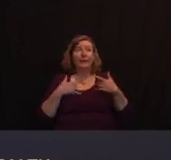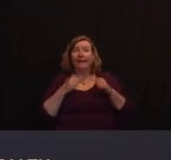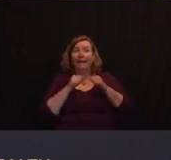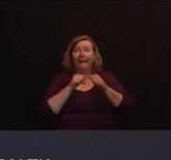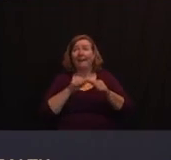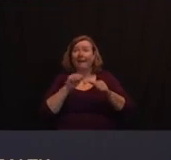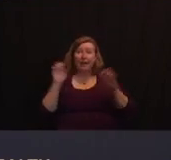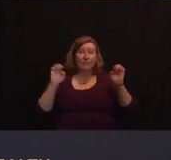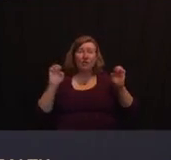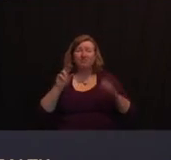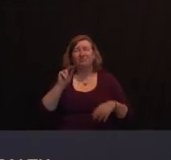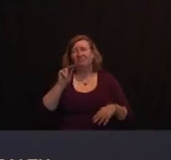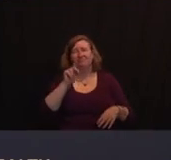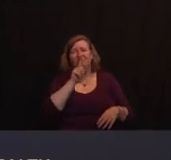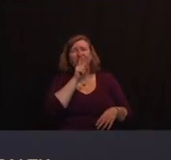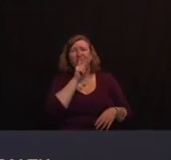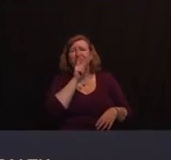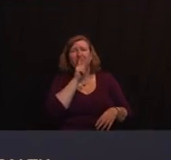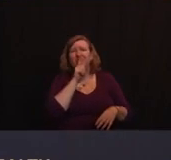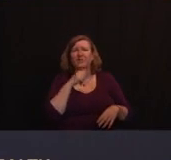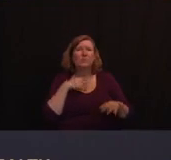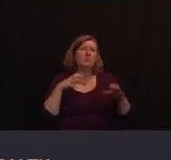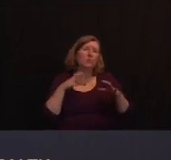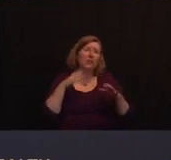doing. We do it because we have to do it.